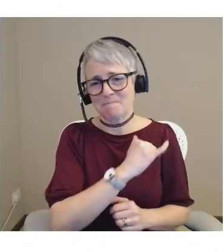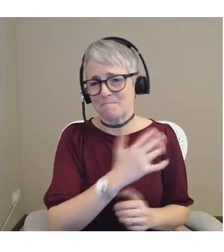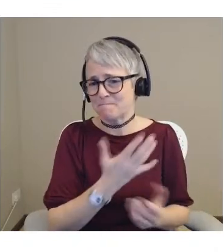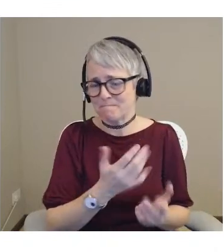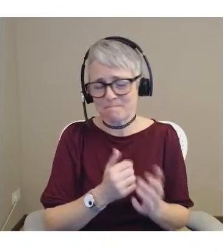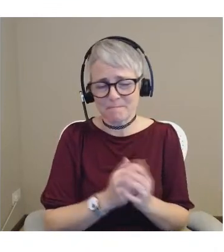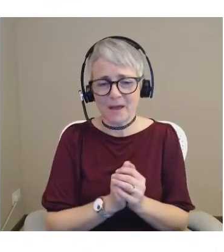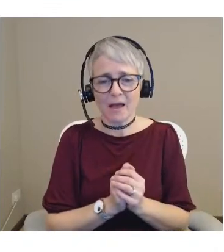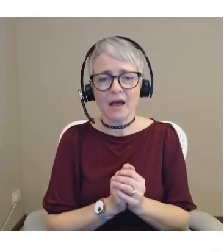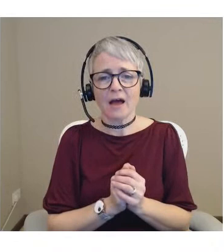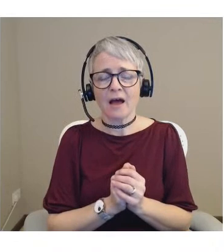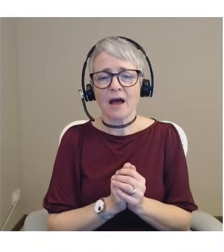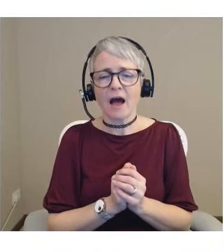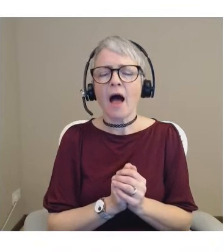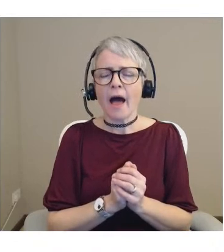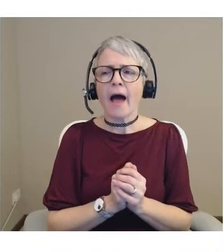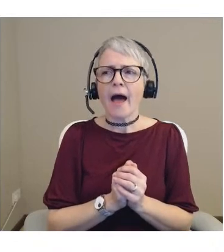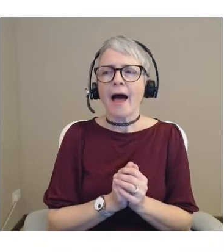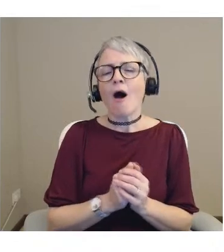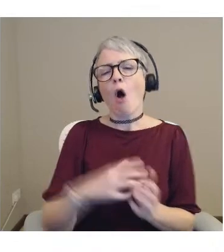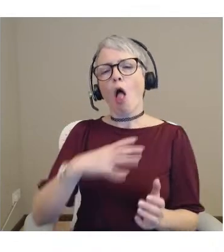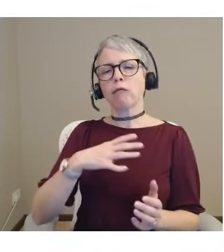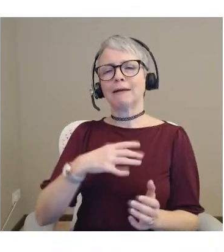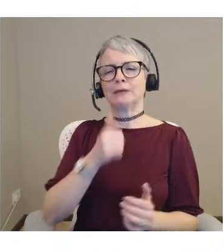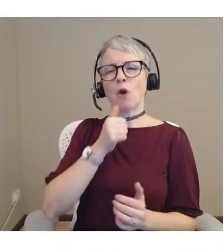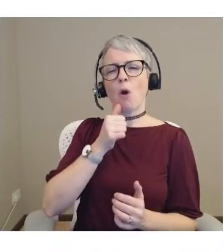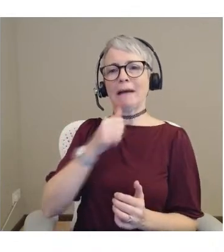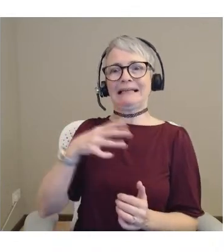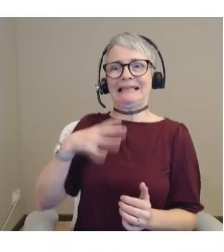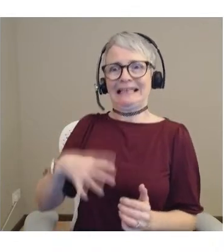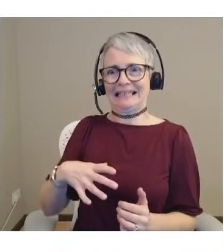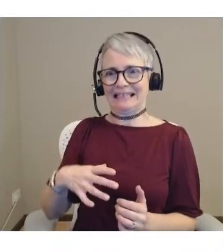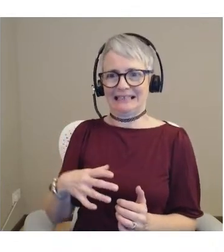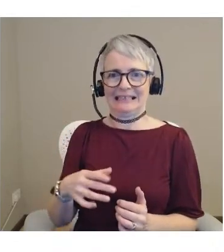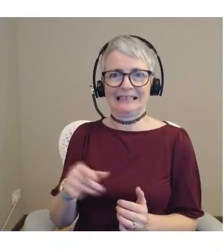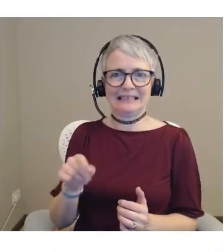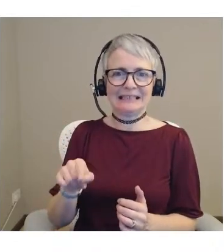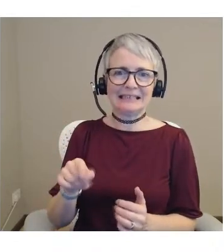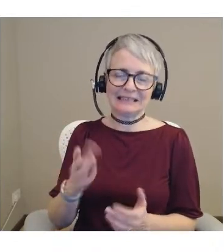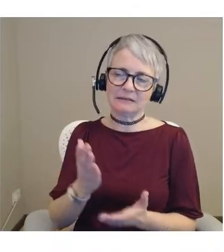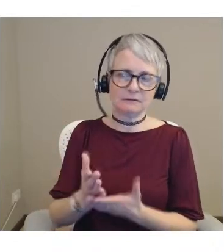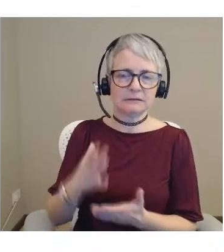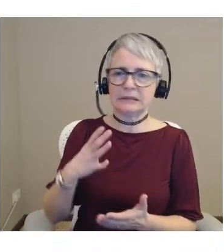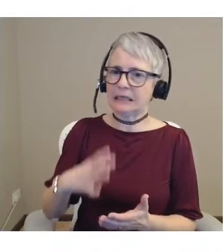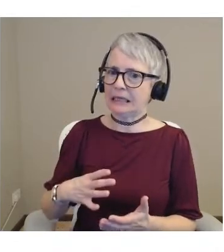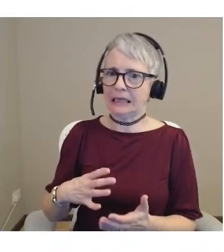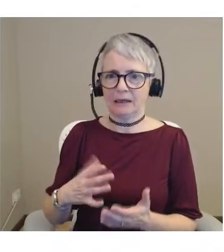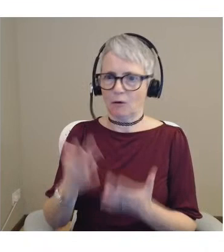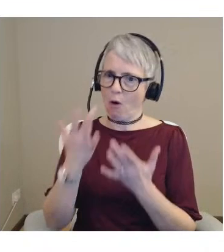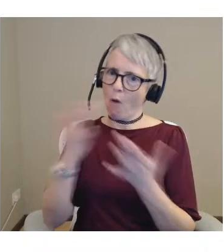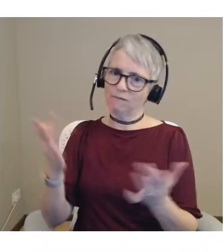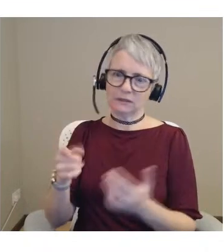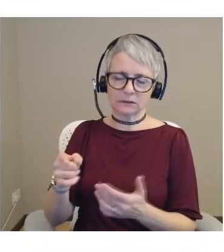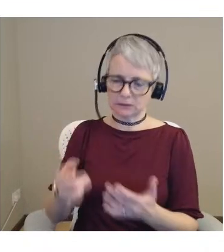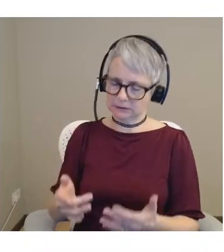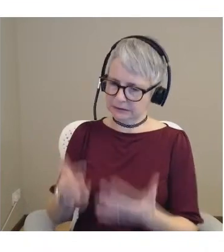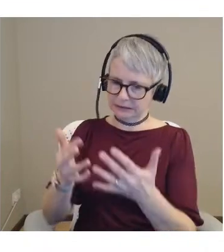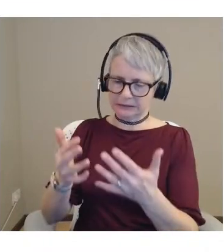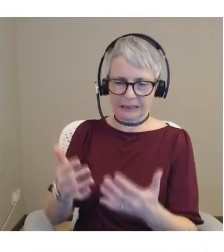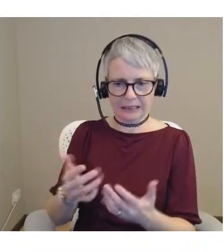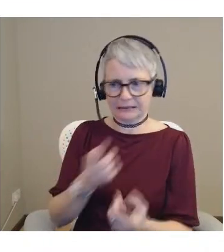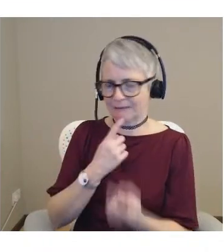that there was a need. I mean, I think that was fairly obvious from, from all the statistics data that we've been seeing for